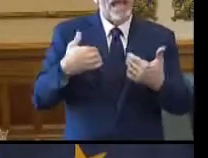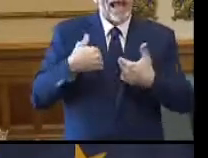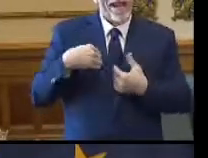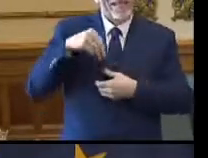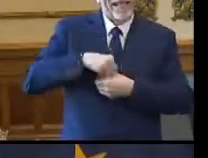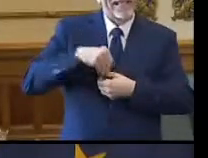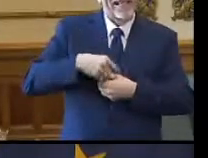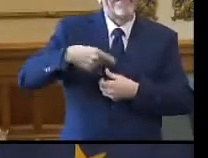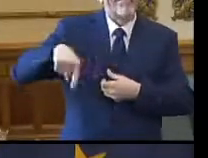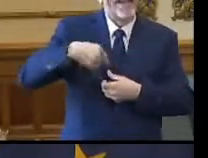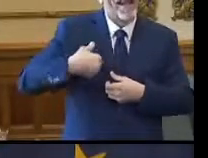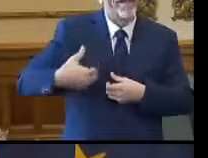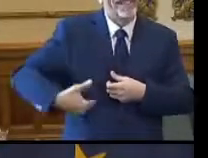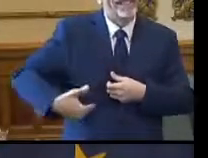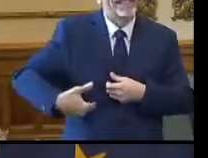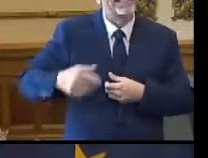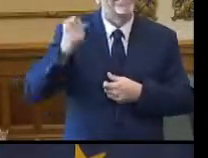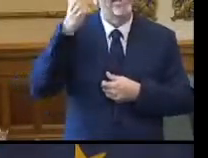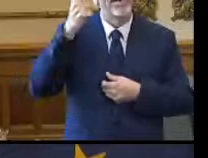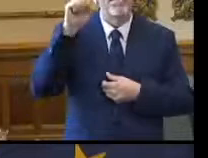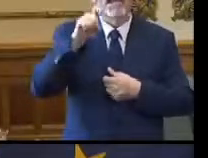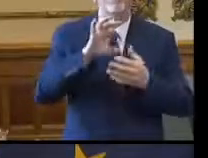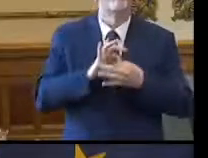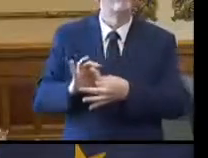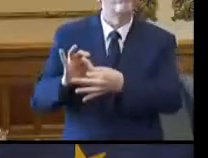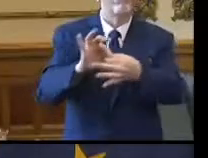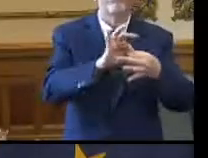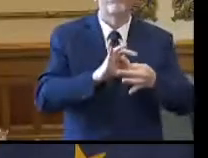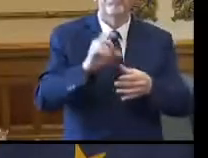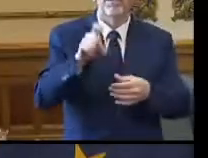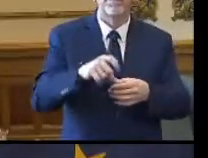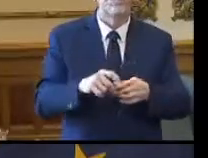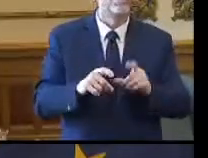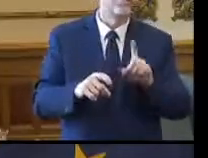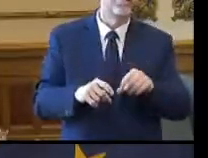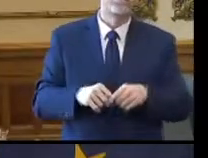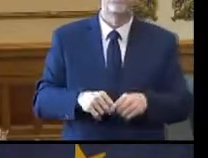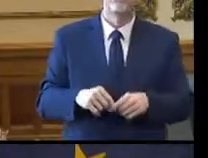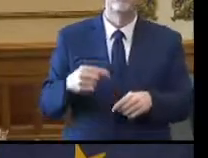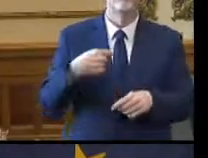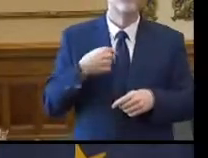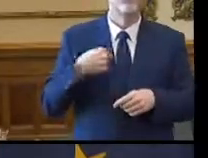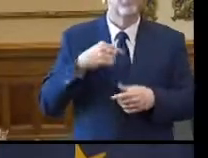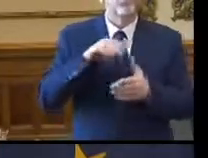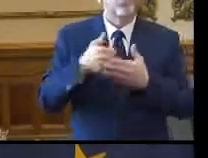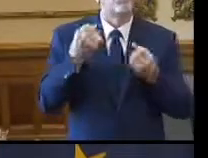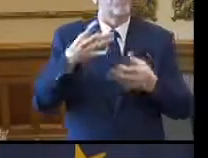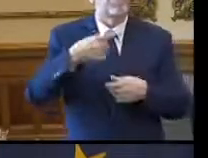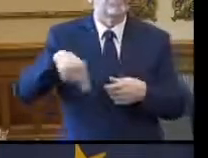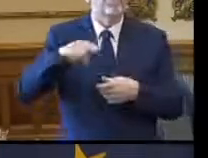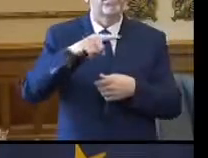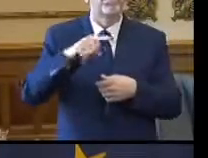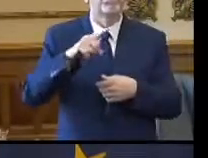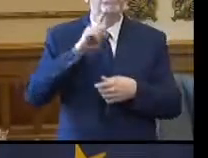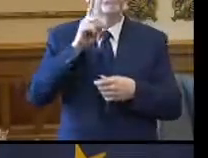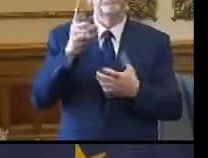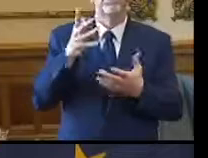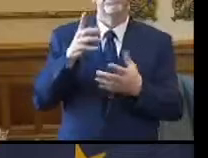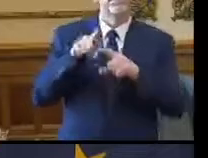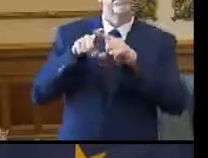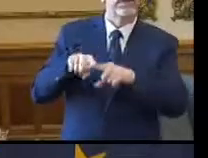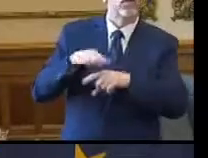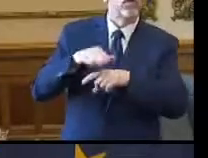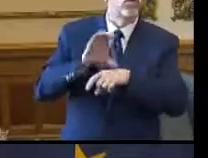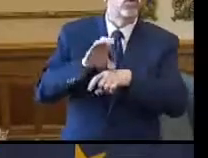but it takes all of us. And look, many of us are dependent on the